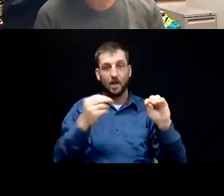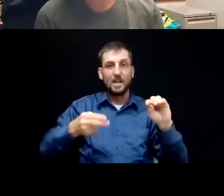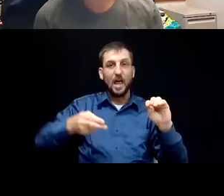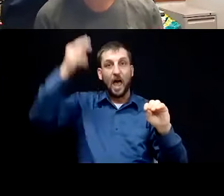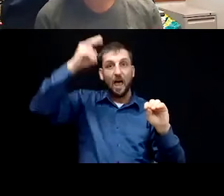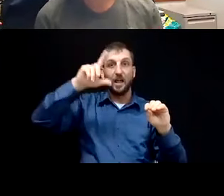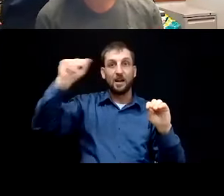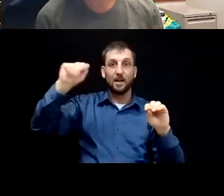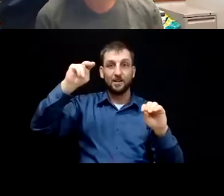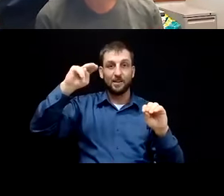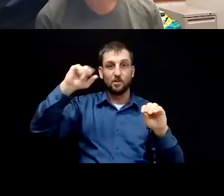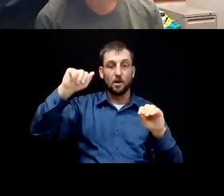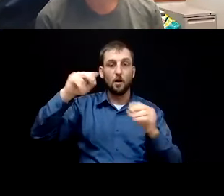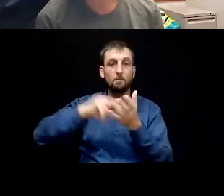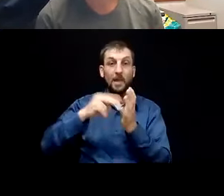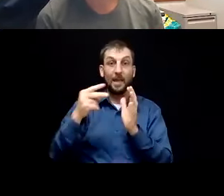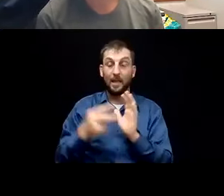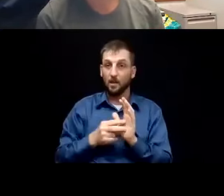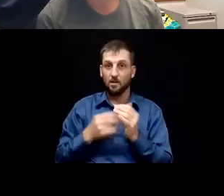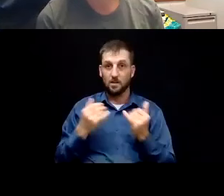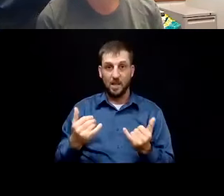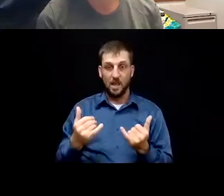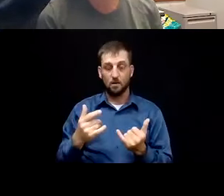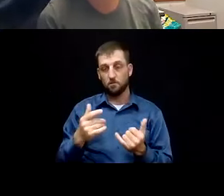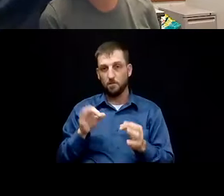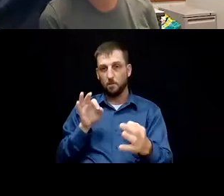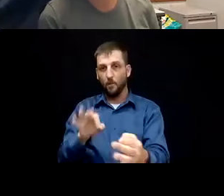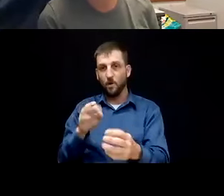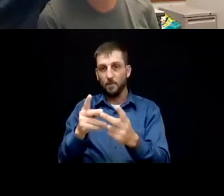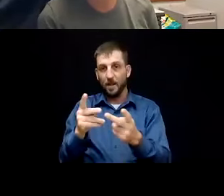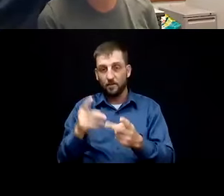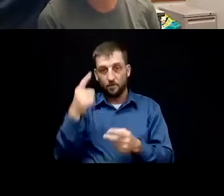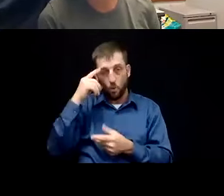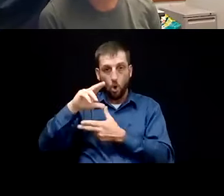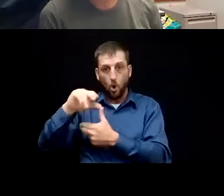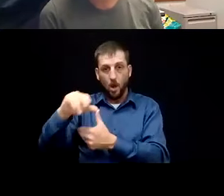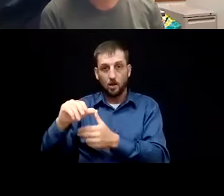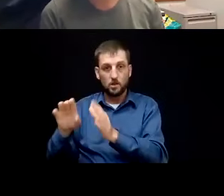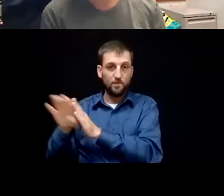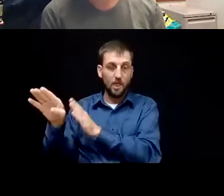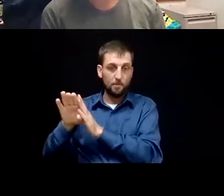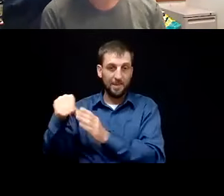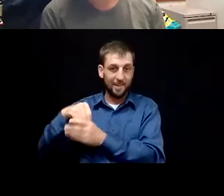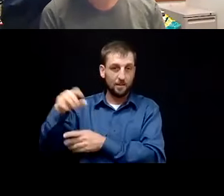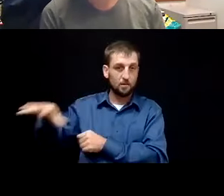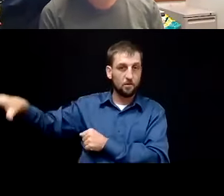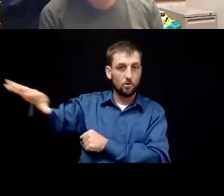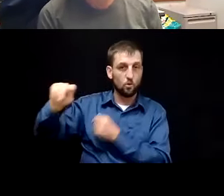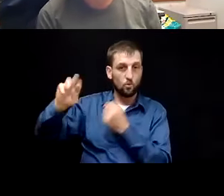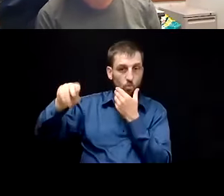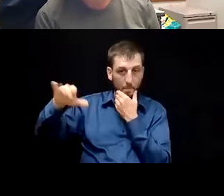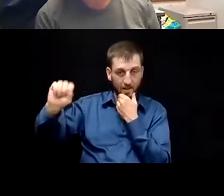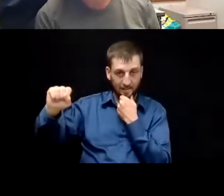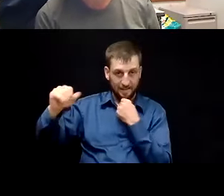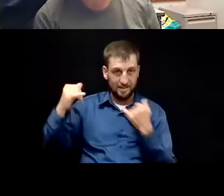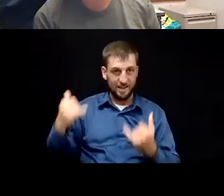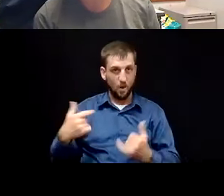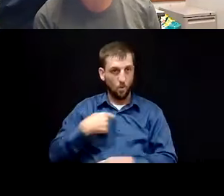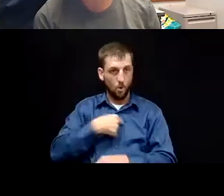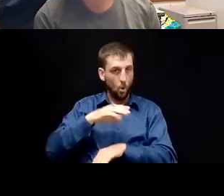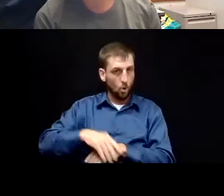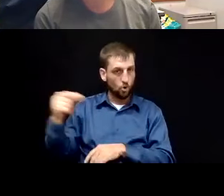a sweet spot for hurricane development in the tropics, and I think we've already seen that. I think I've seen that we're on G right now, and